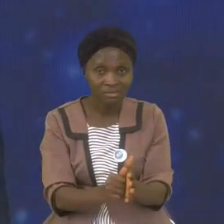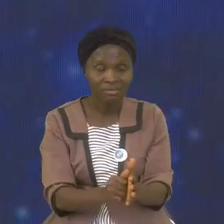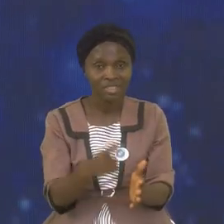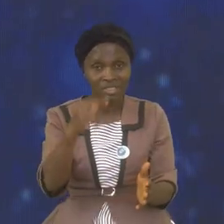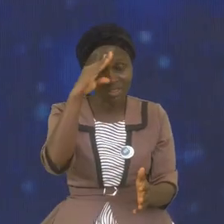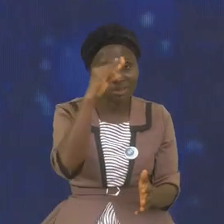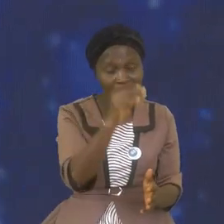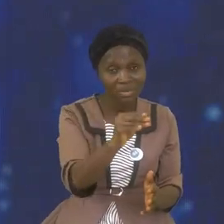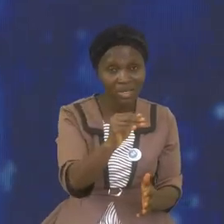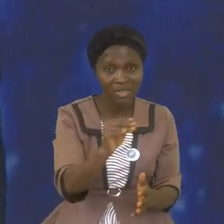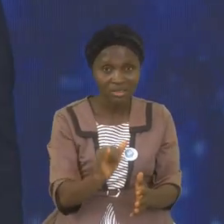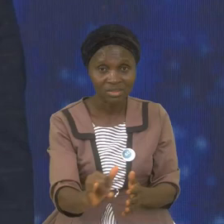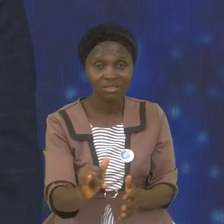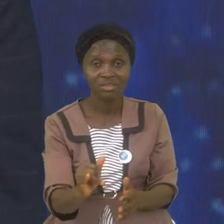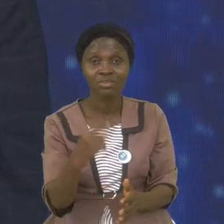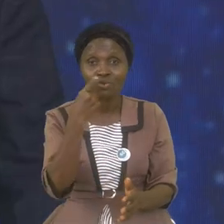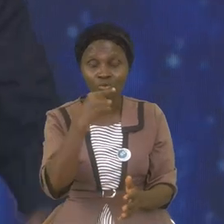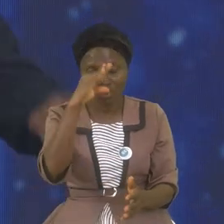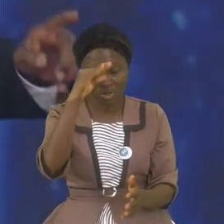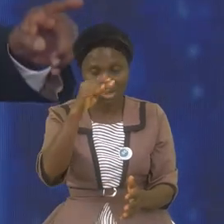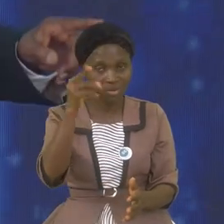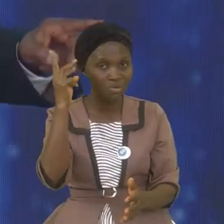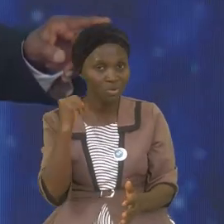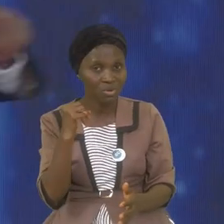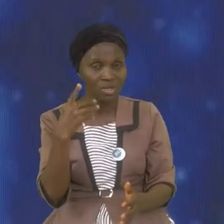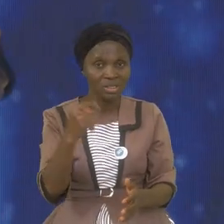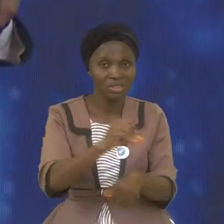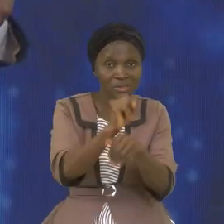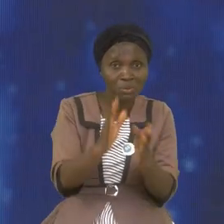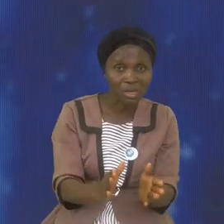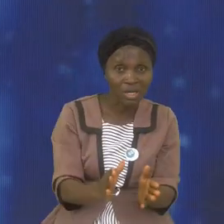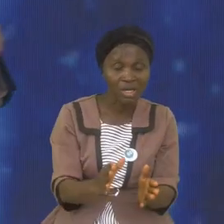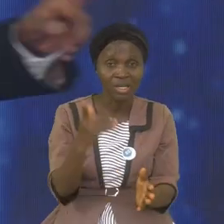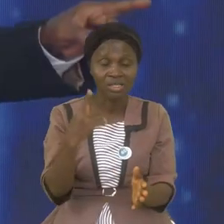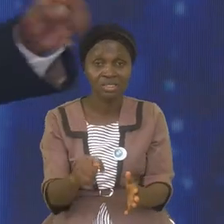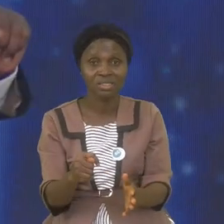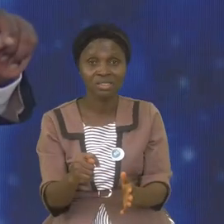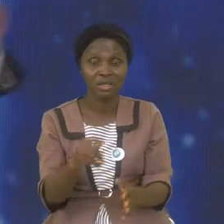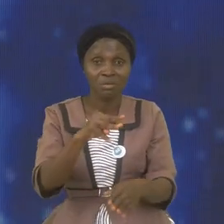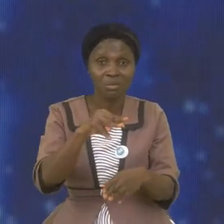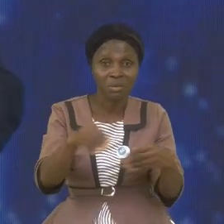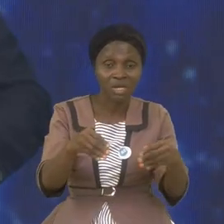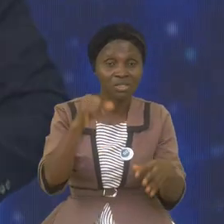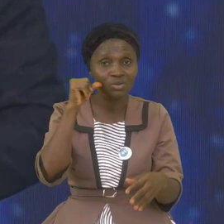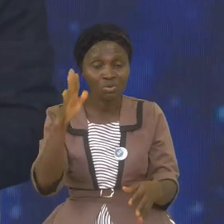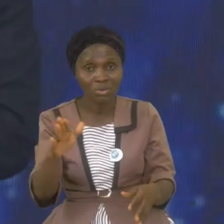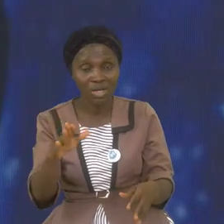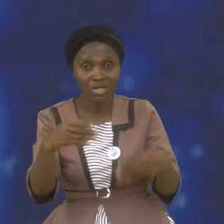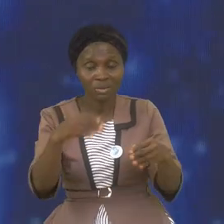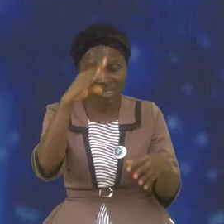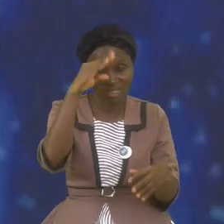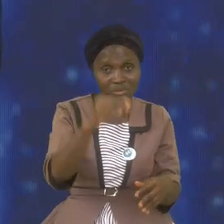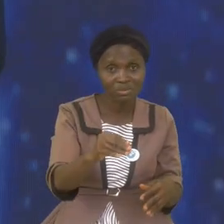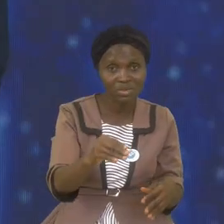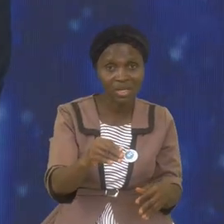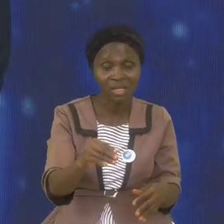man, the worker, the employer, the employee, the market woman, the market man, the trader,